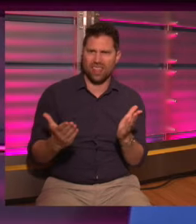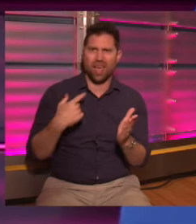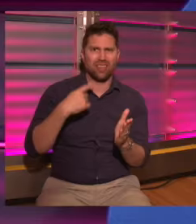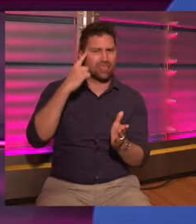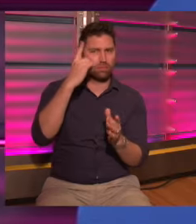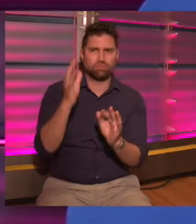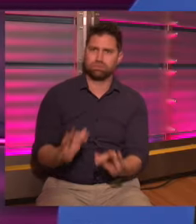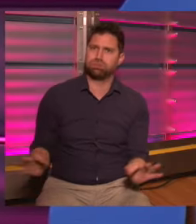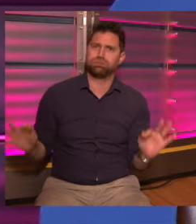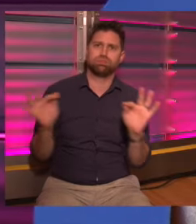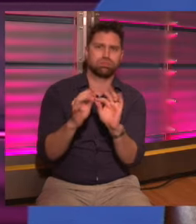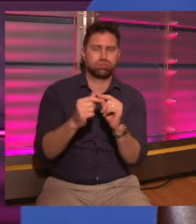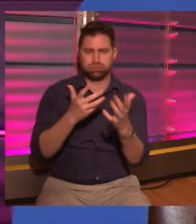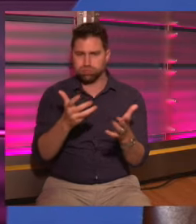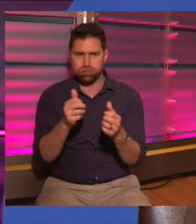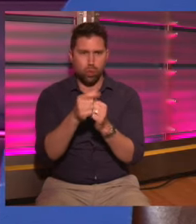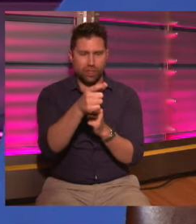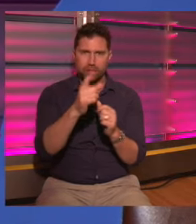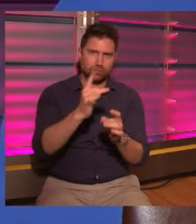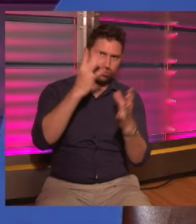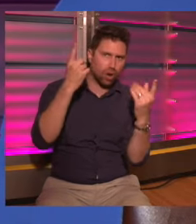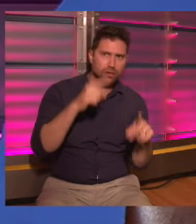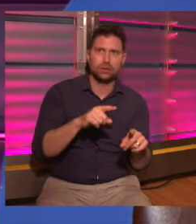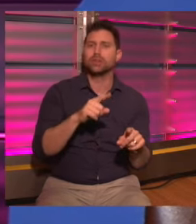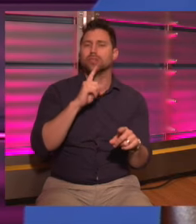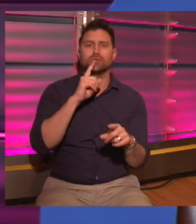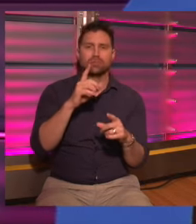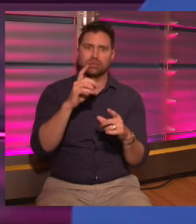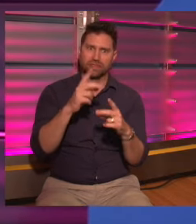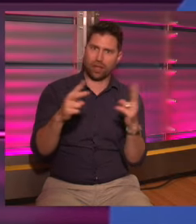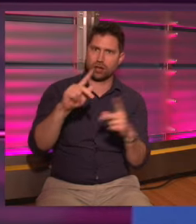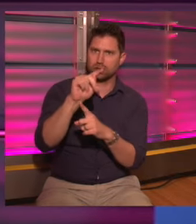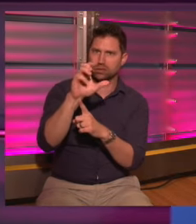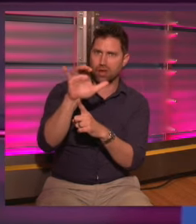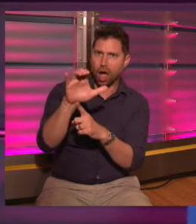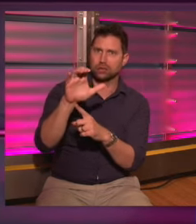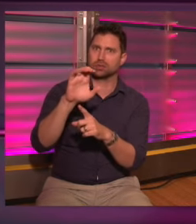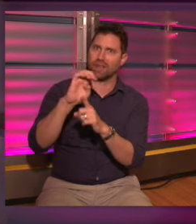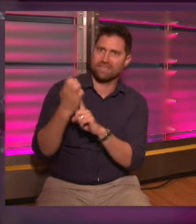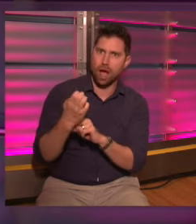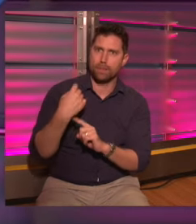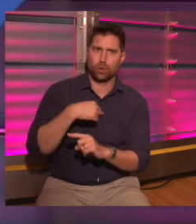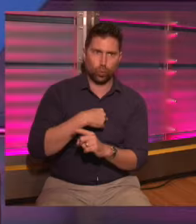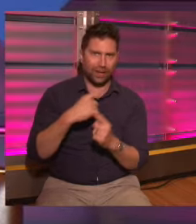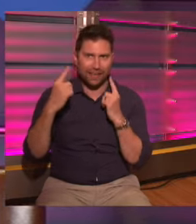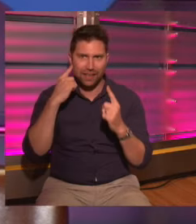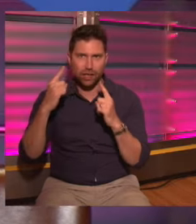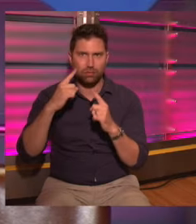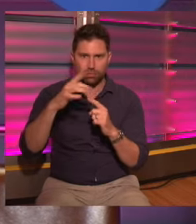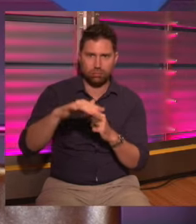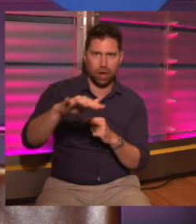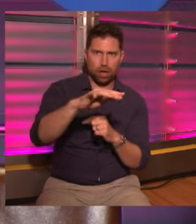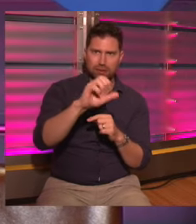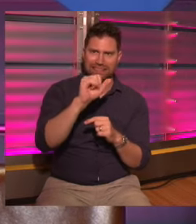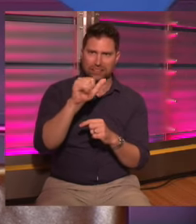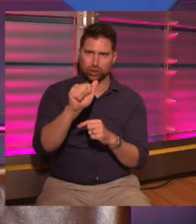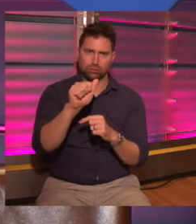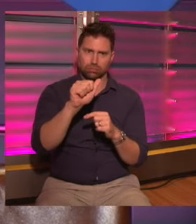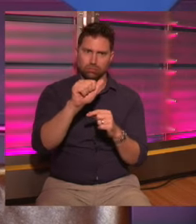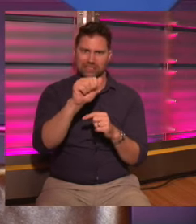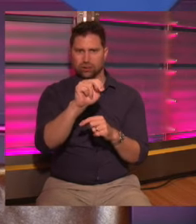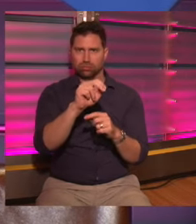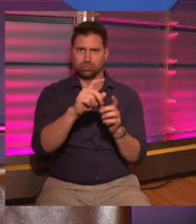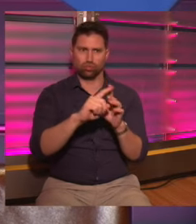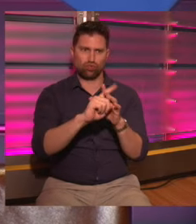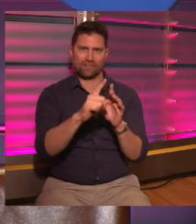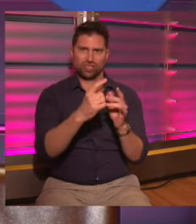key to dealing with this crisis and dealing with a very toxic environment that we're hearing around Syrian refugees right now. And the key